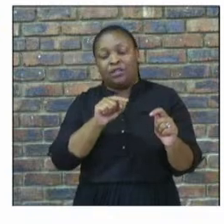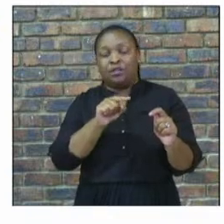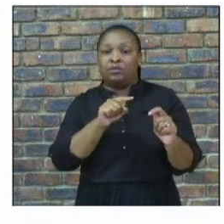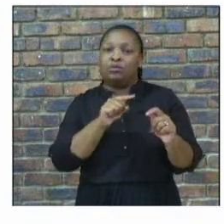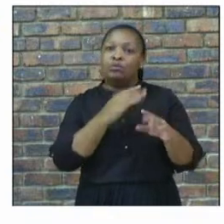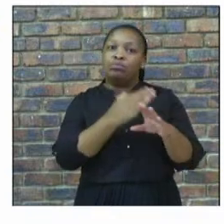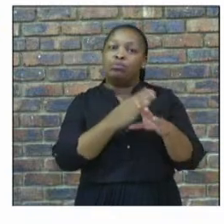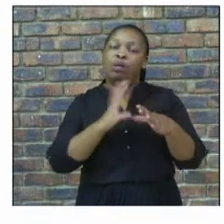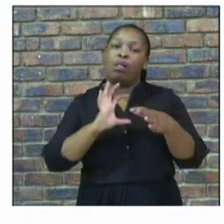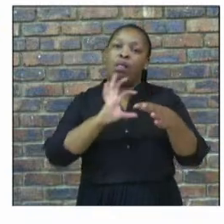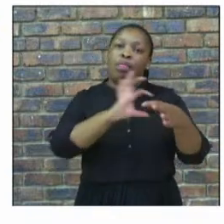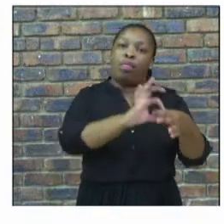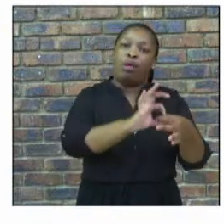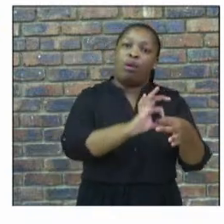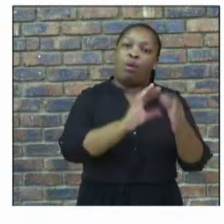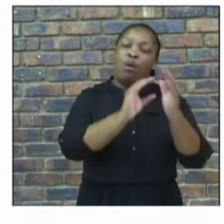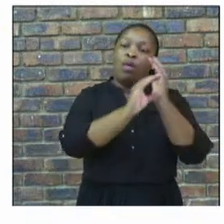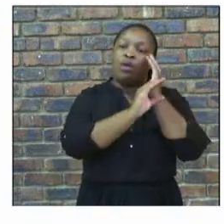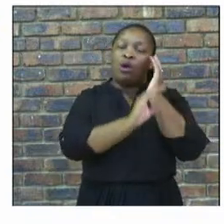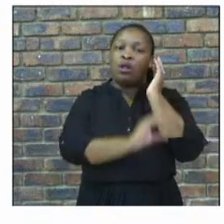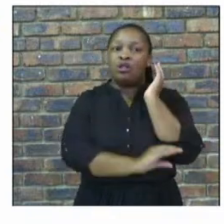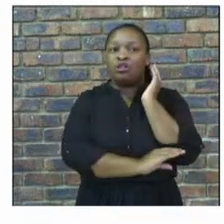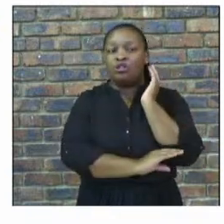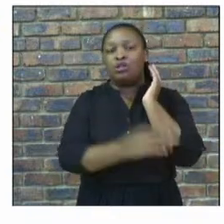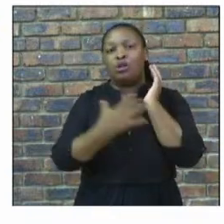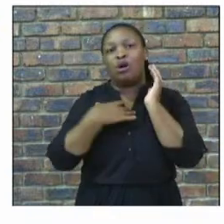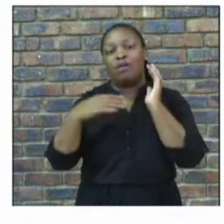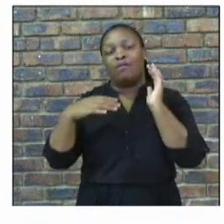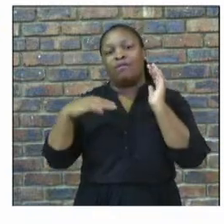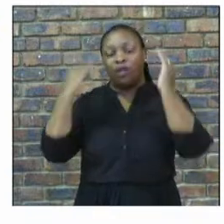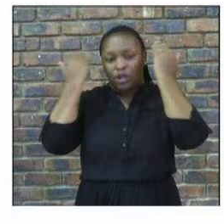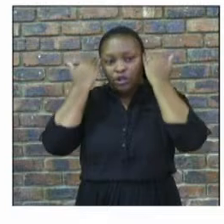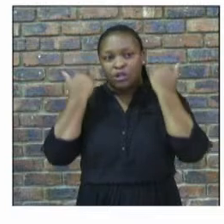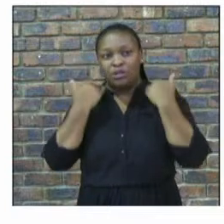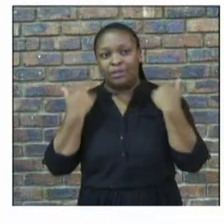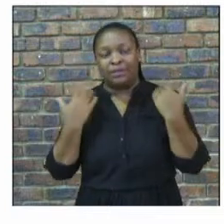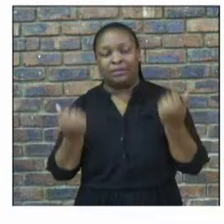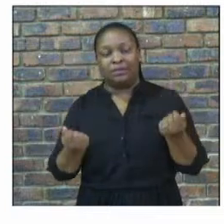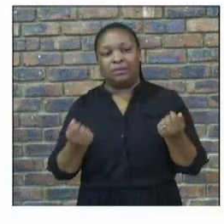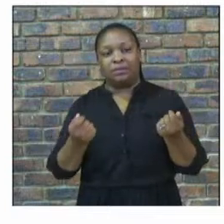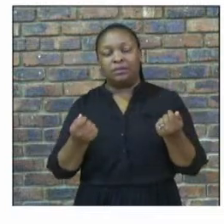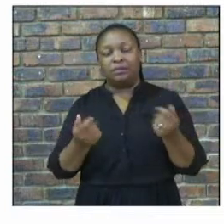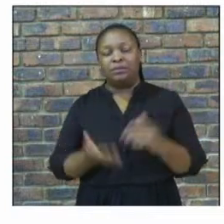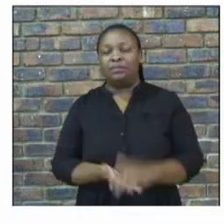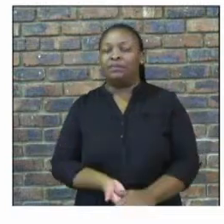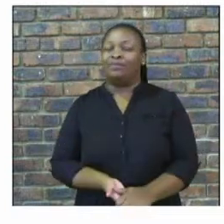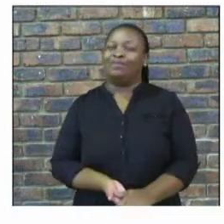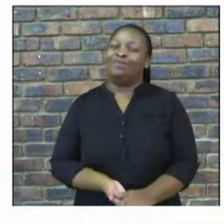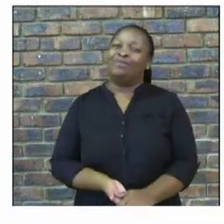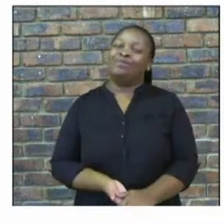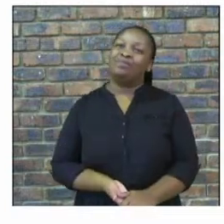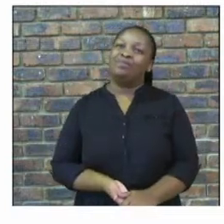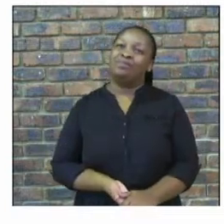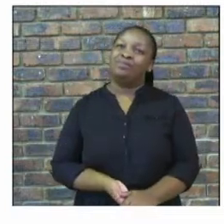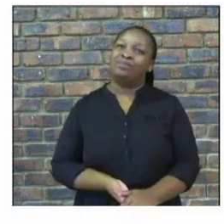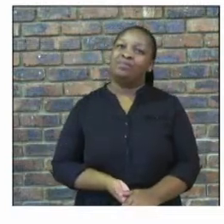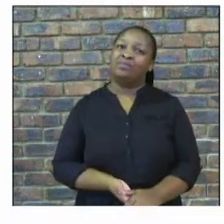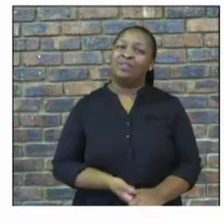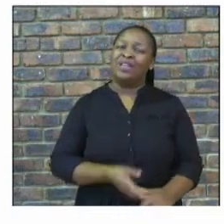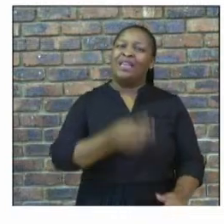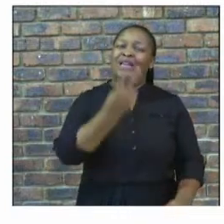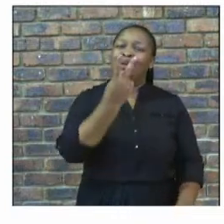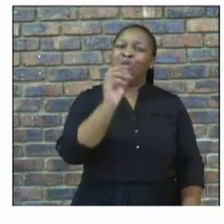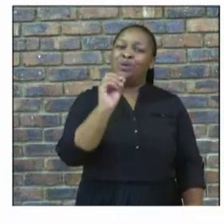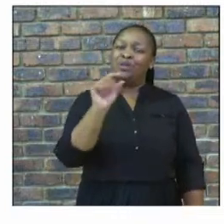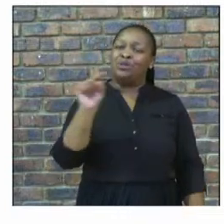recent Constitutional Court judgment. Section 20, subsection 2